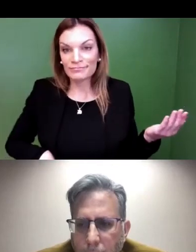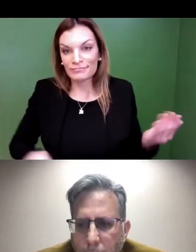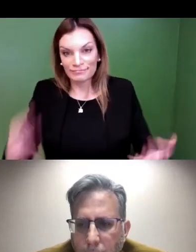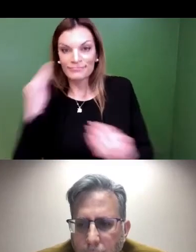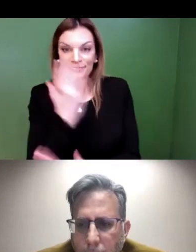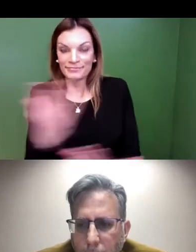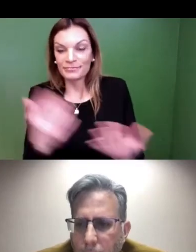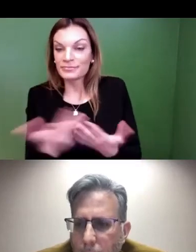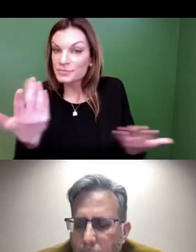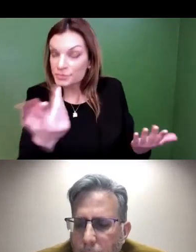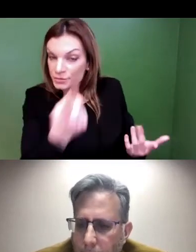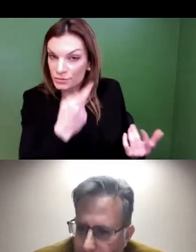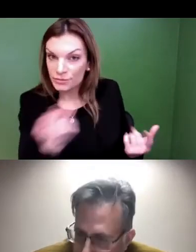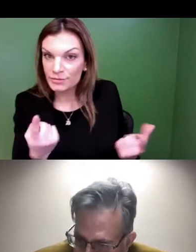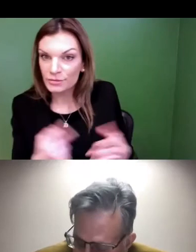information. Did somebody have a question?